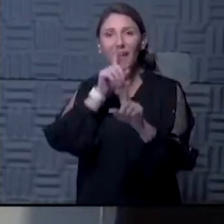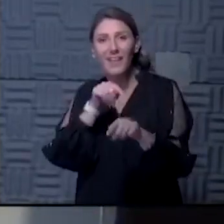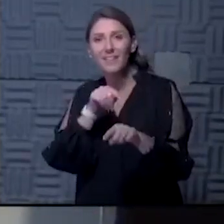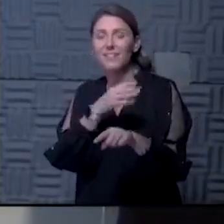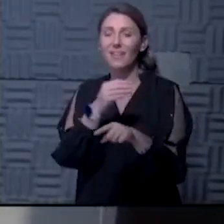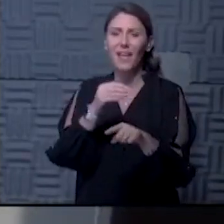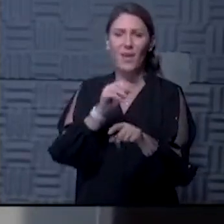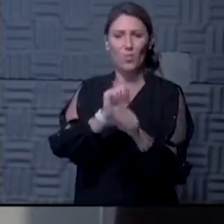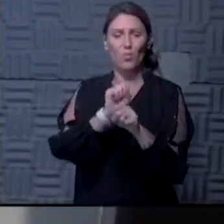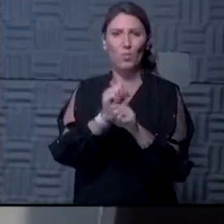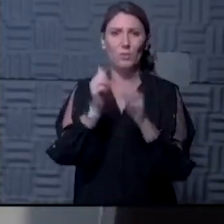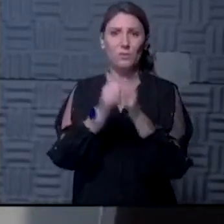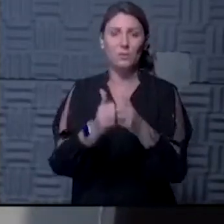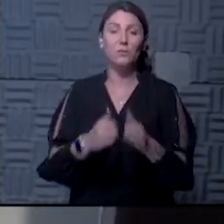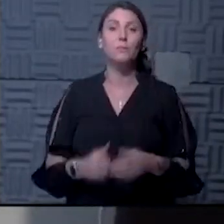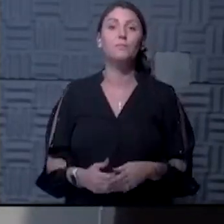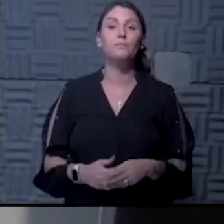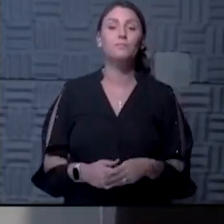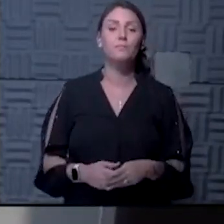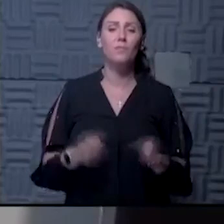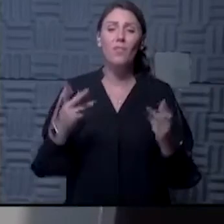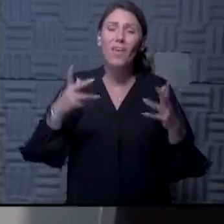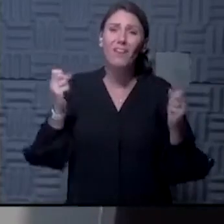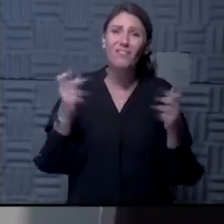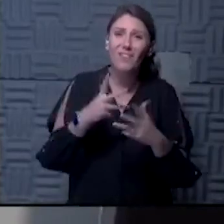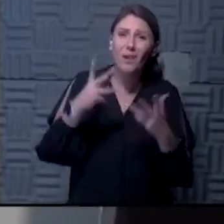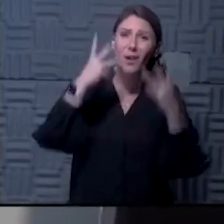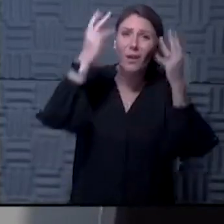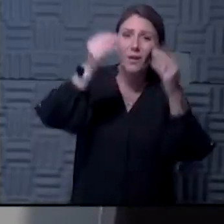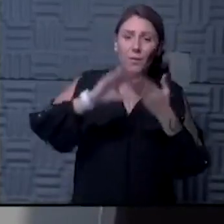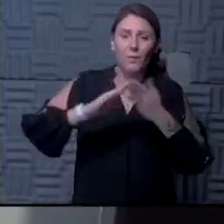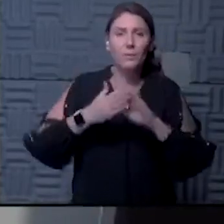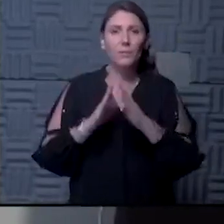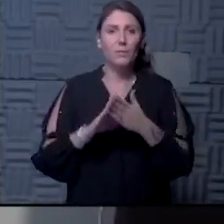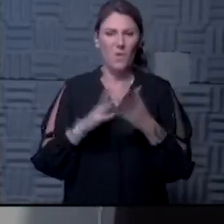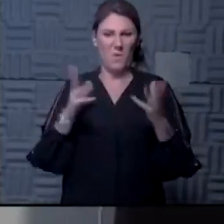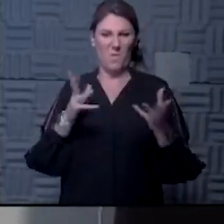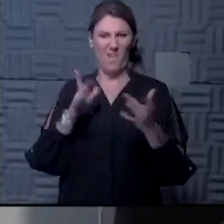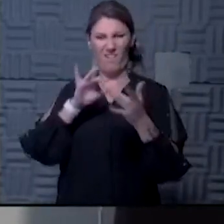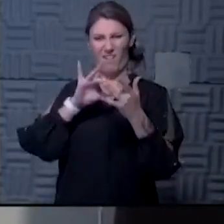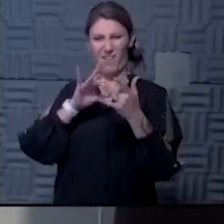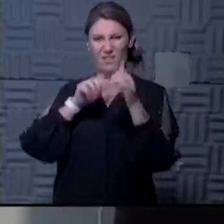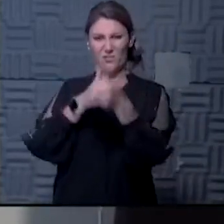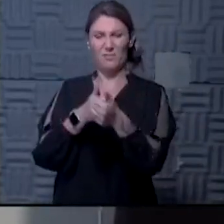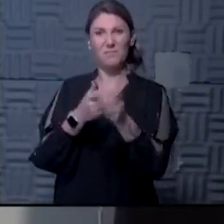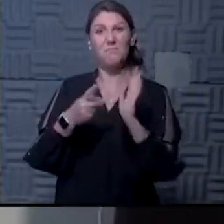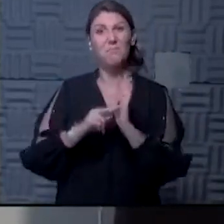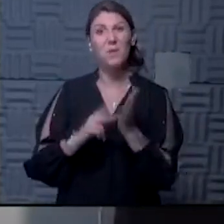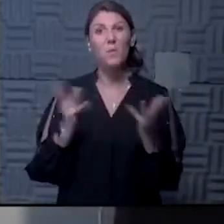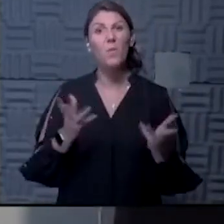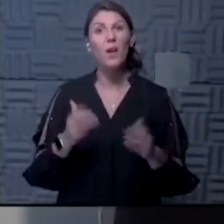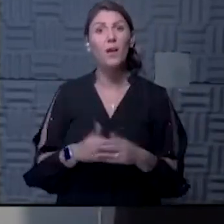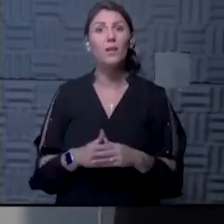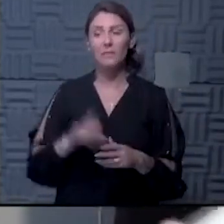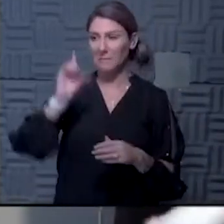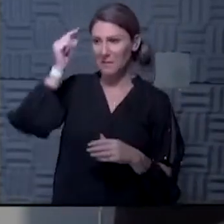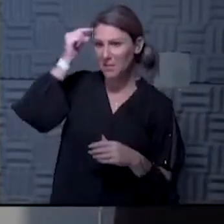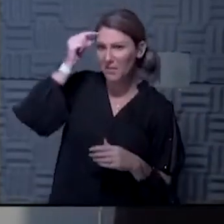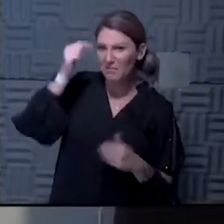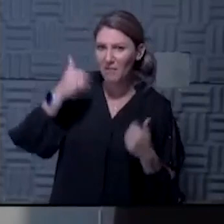them. There are a lot of fears out in the community about what does contact tracing mean? Does the government have